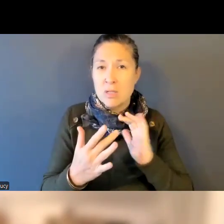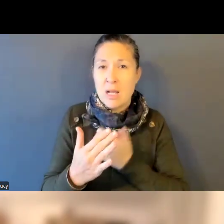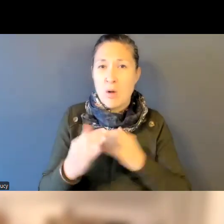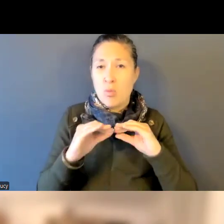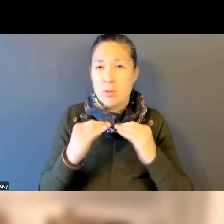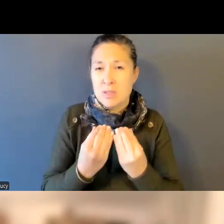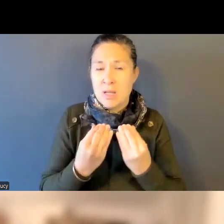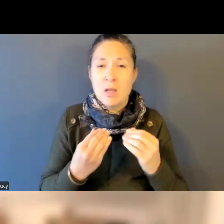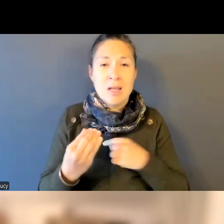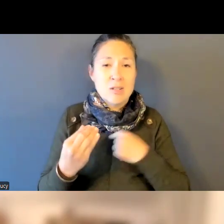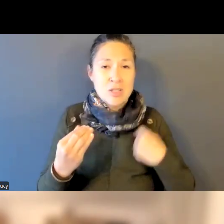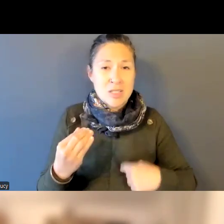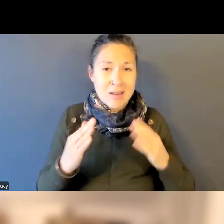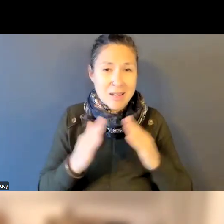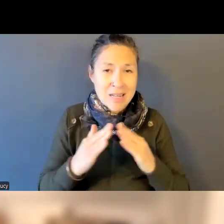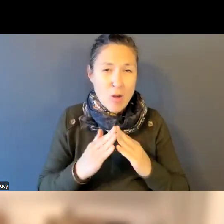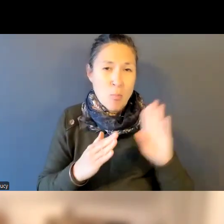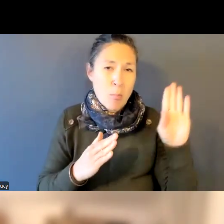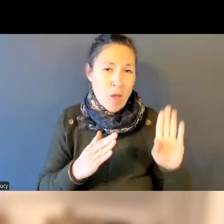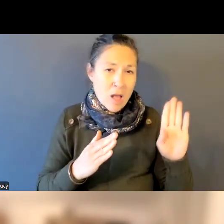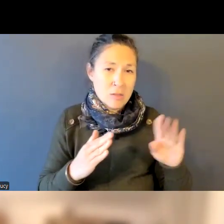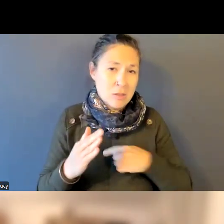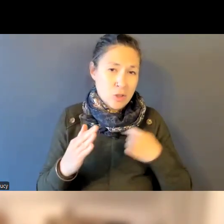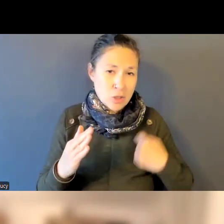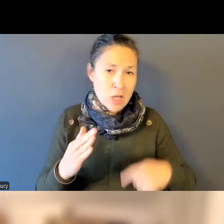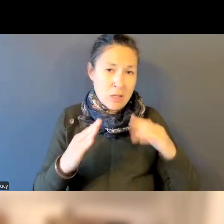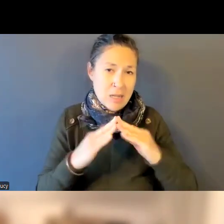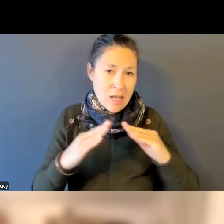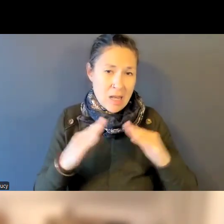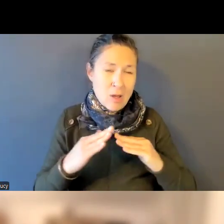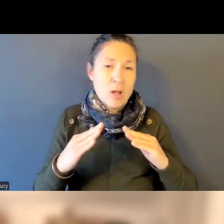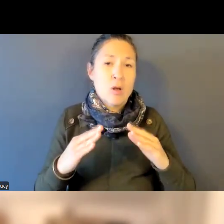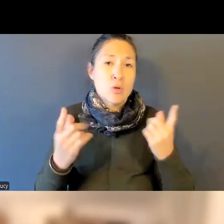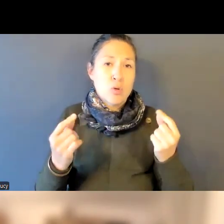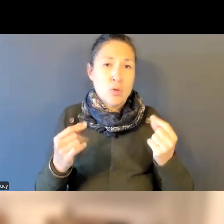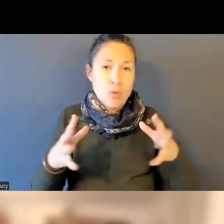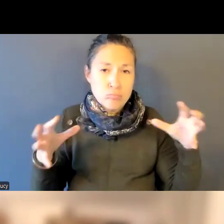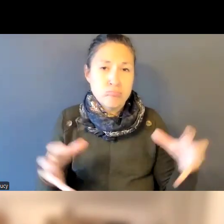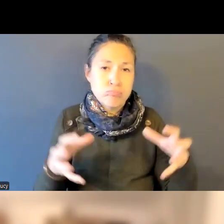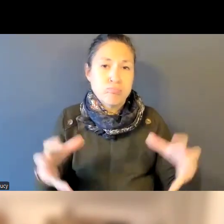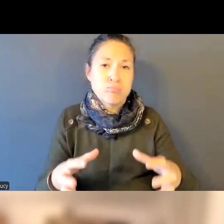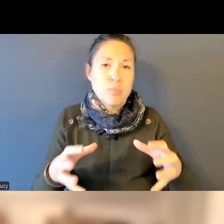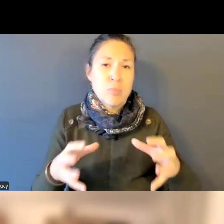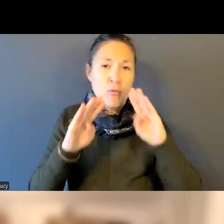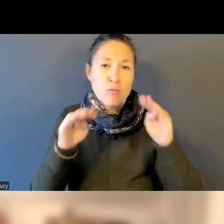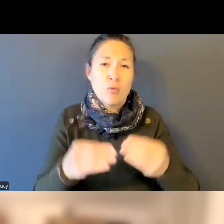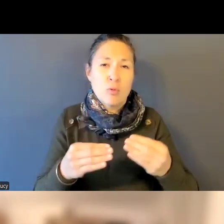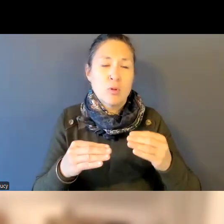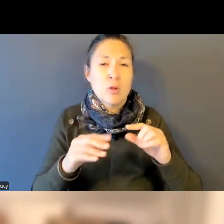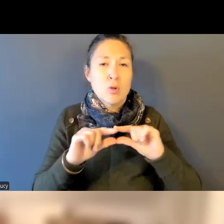in Chinatown, in Boston, Chinatown, we were one of the ones we organized a number of focus groups for the Solomon